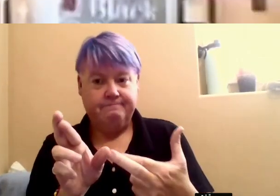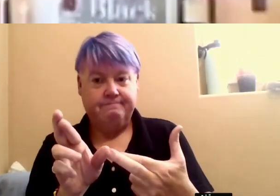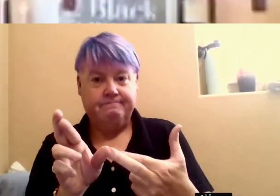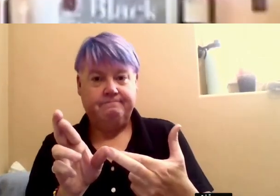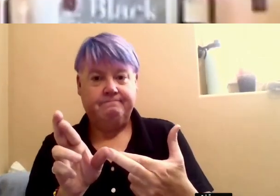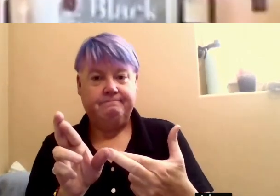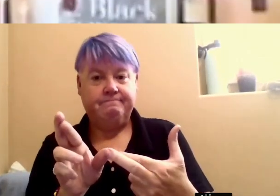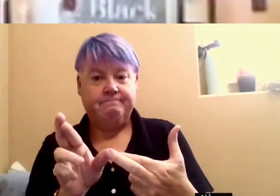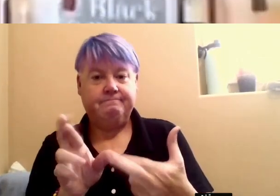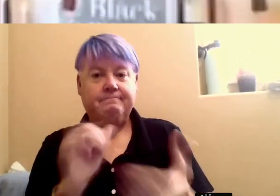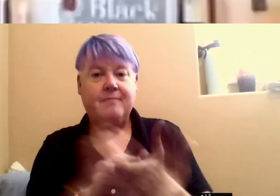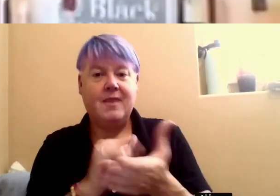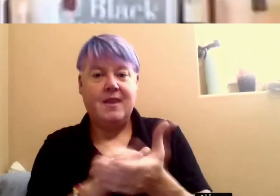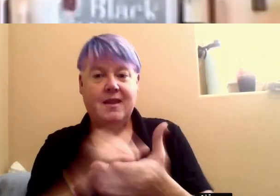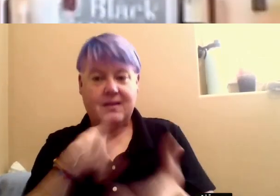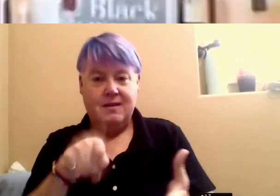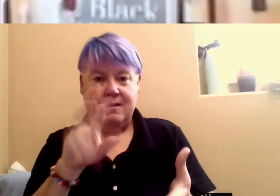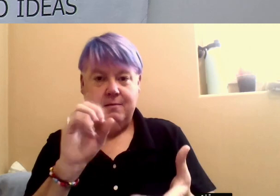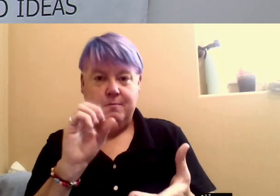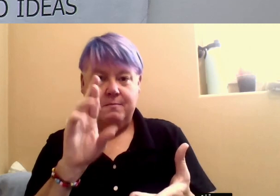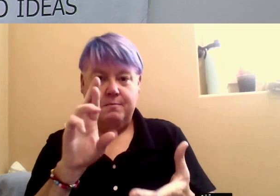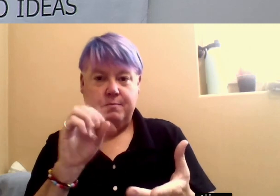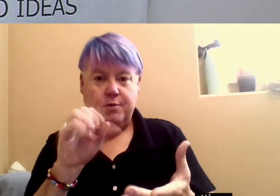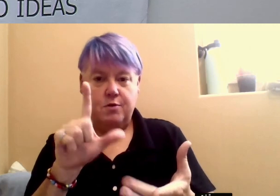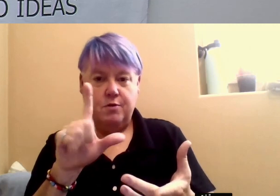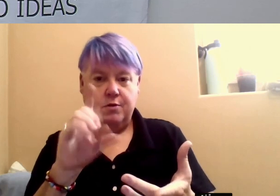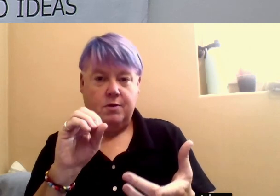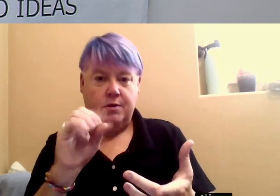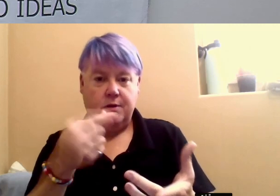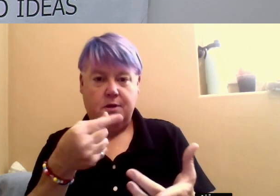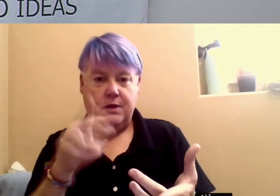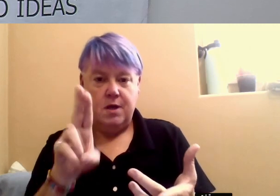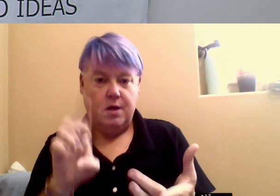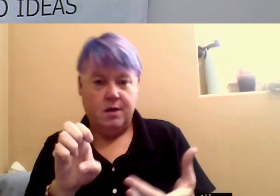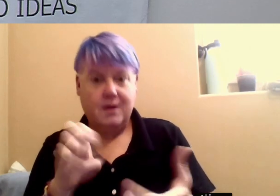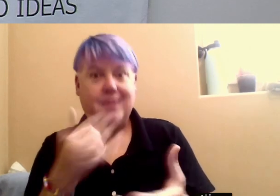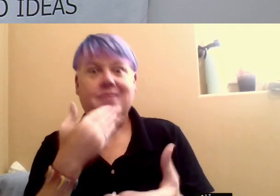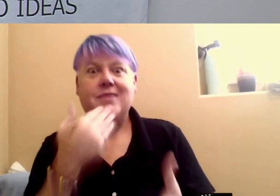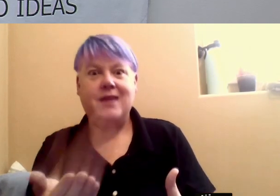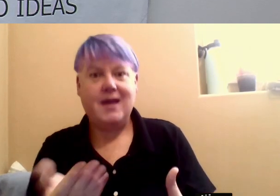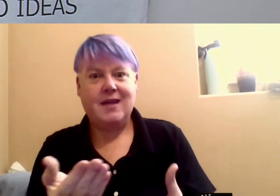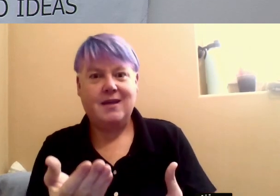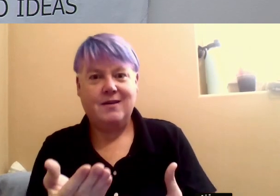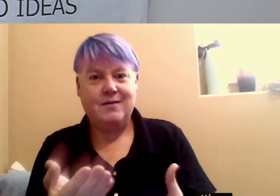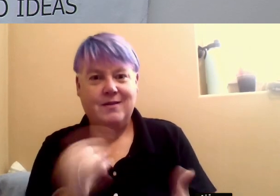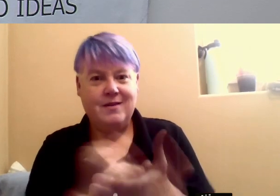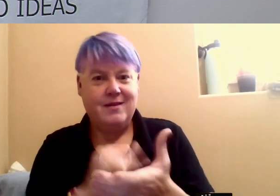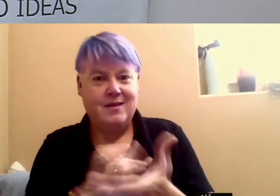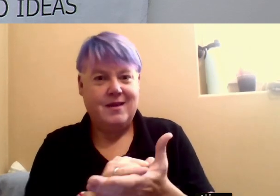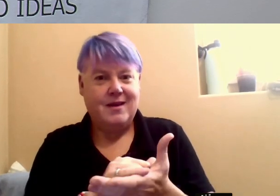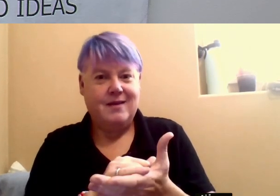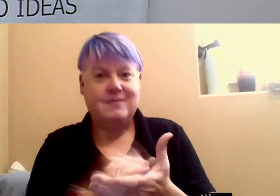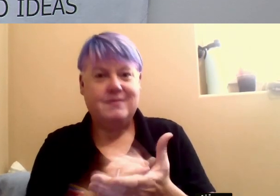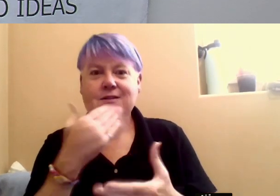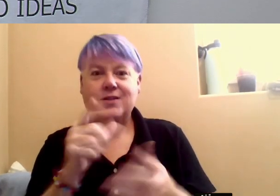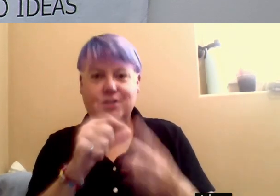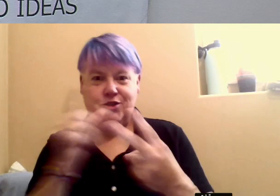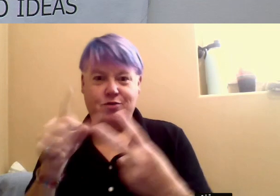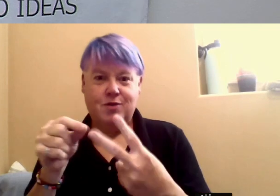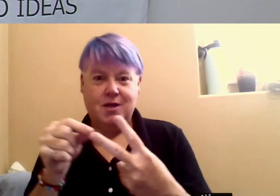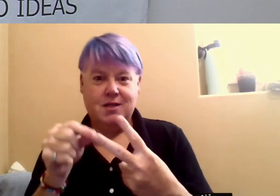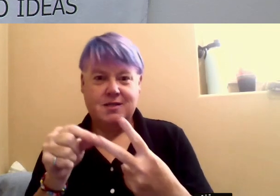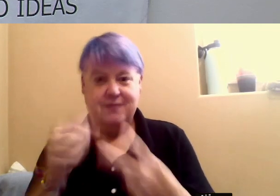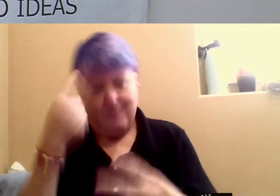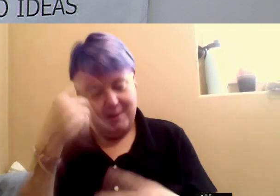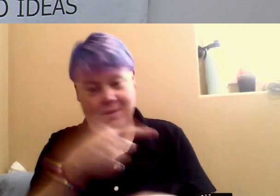And that's the prologue. Wow. Thanks, David. I think that was a really great choice for maybe those who